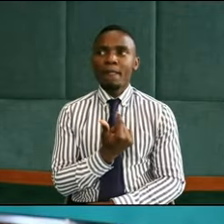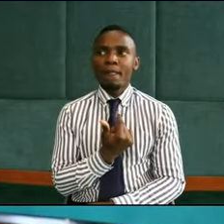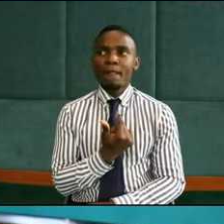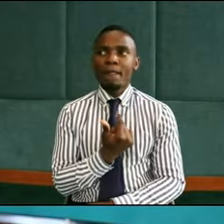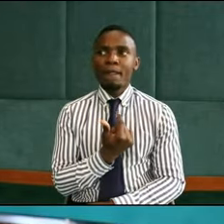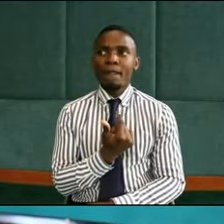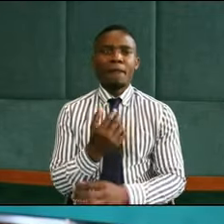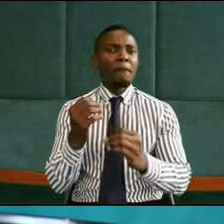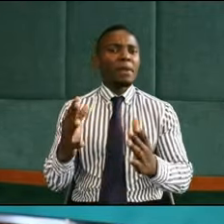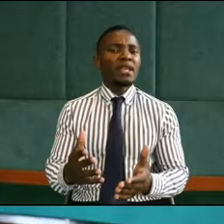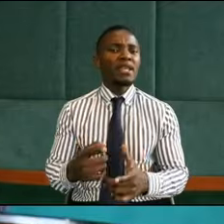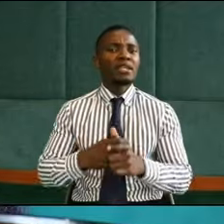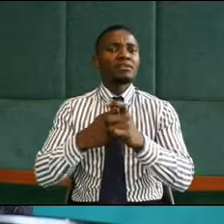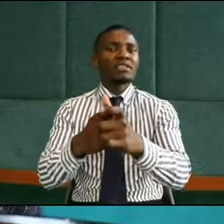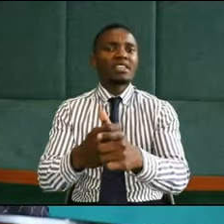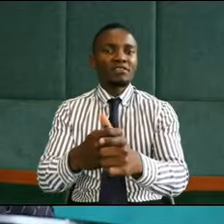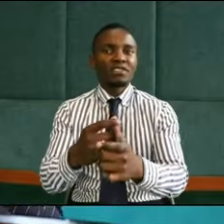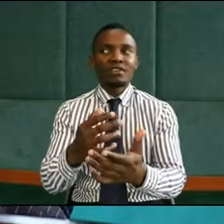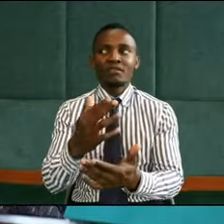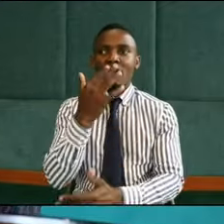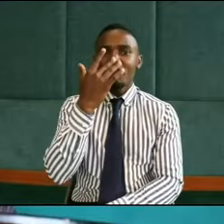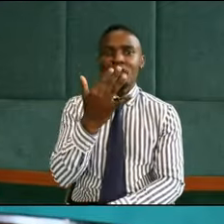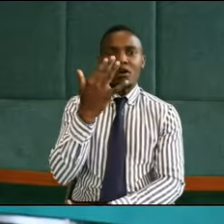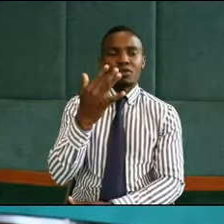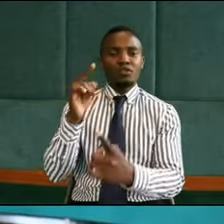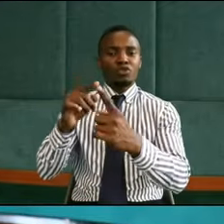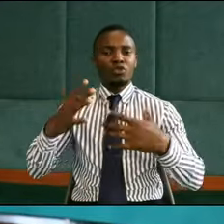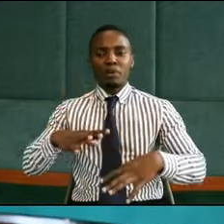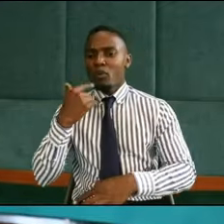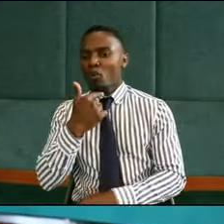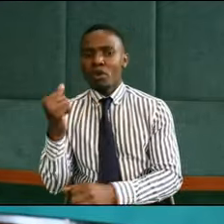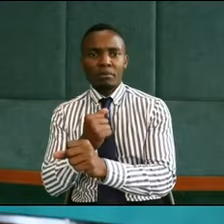Many give flowers to them who see them not.